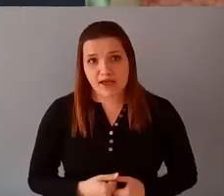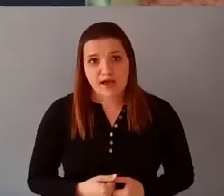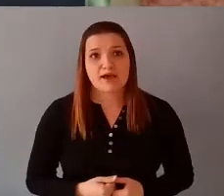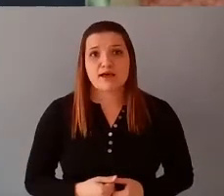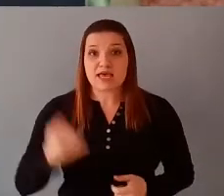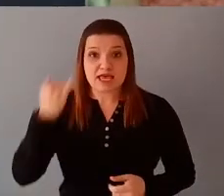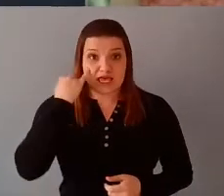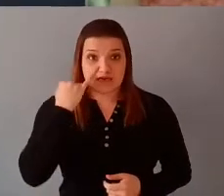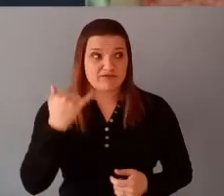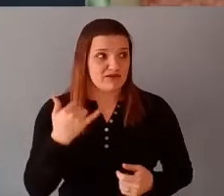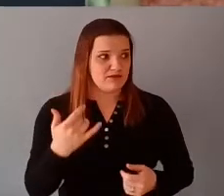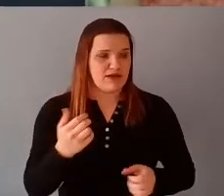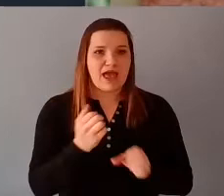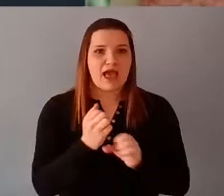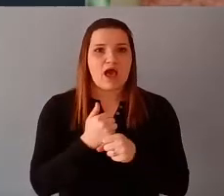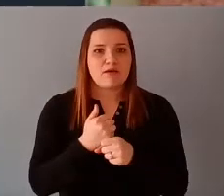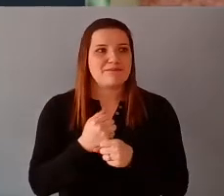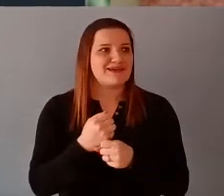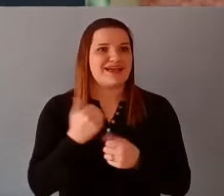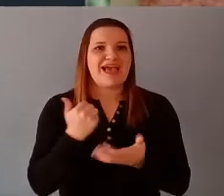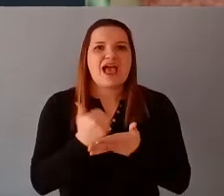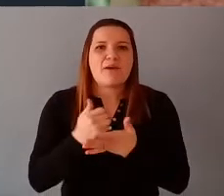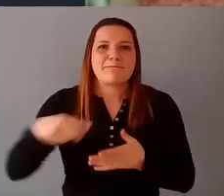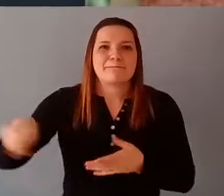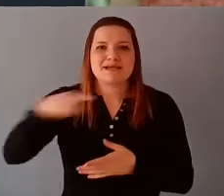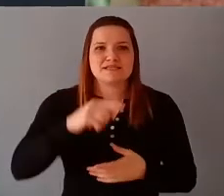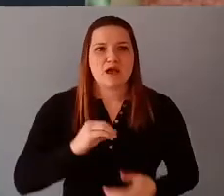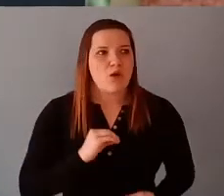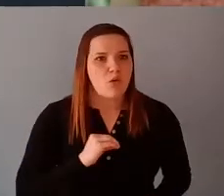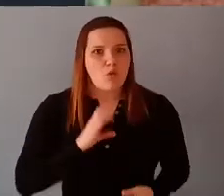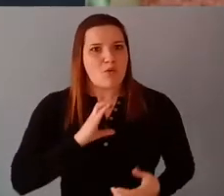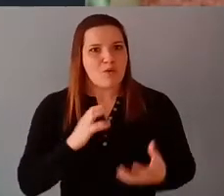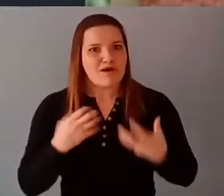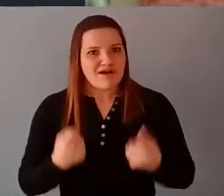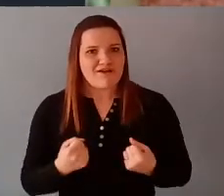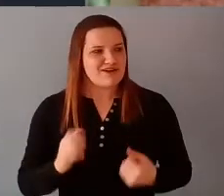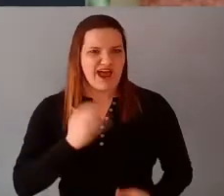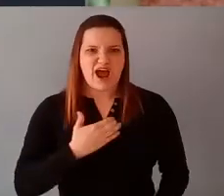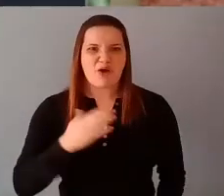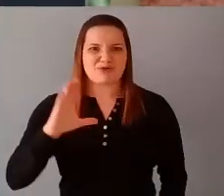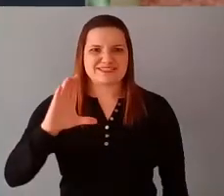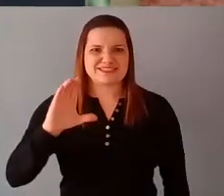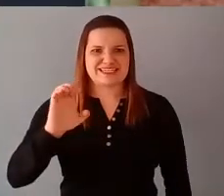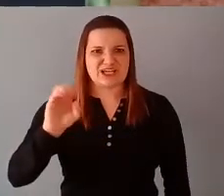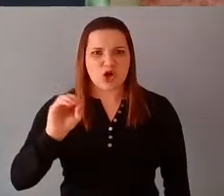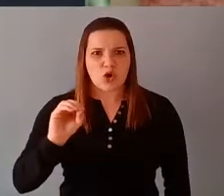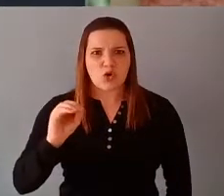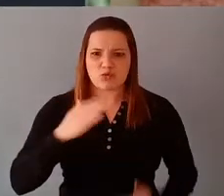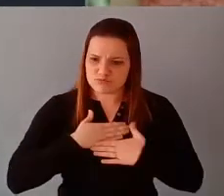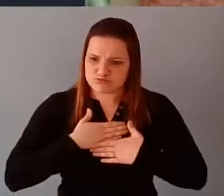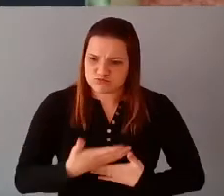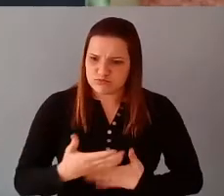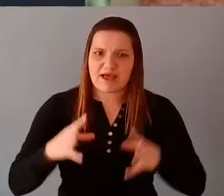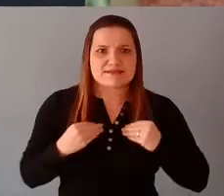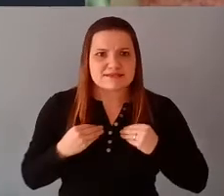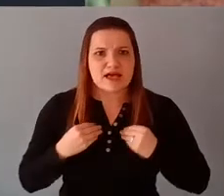gave that sense of confidence, if our CEO is willing to take it, then so am